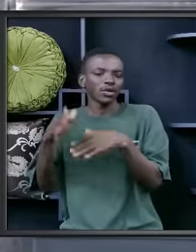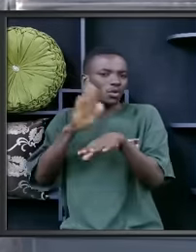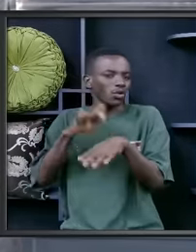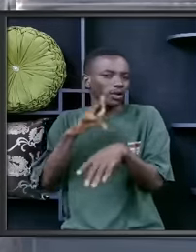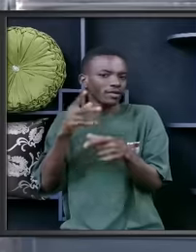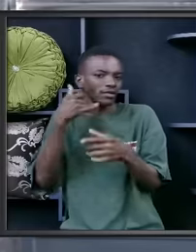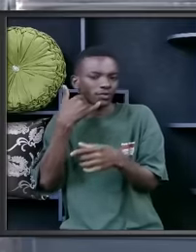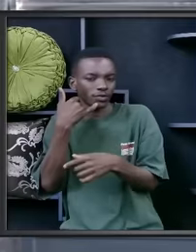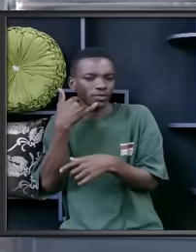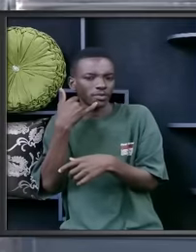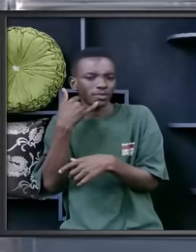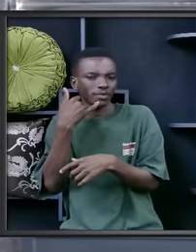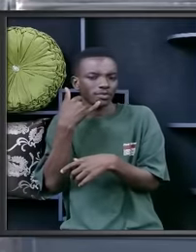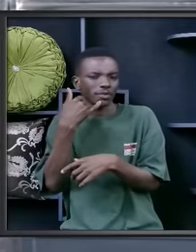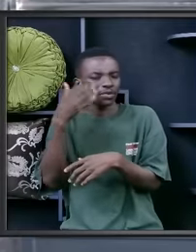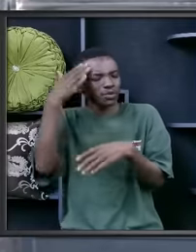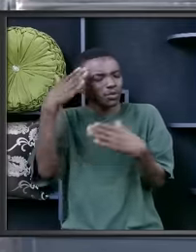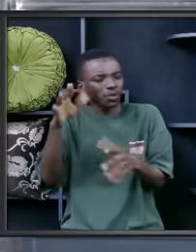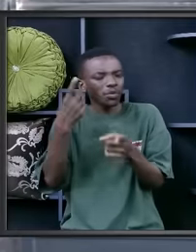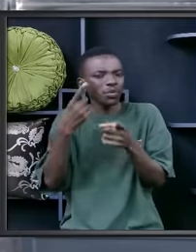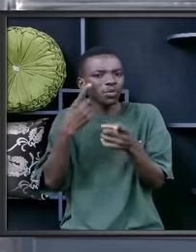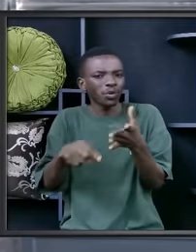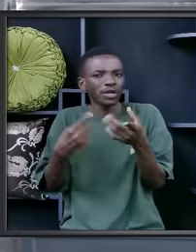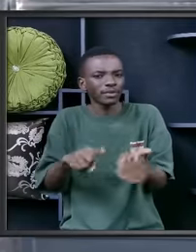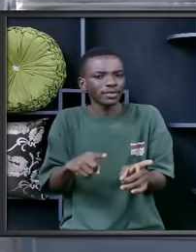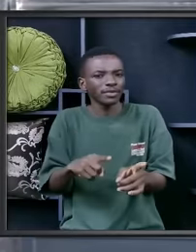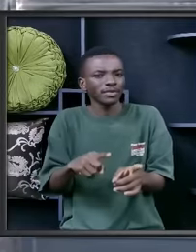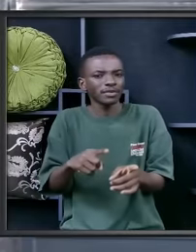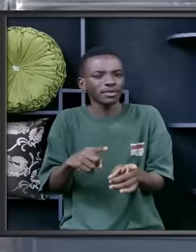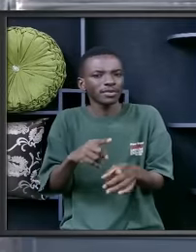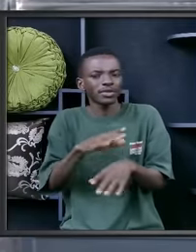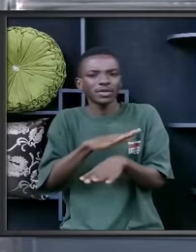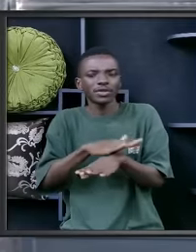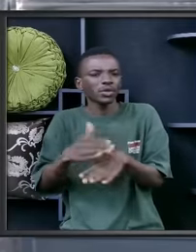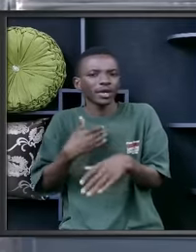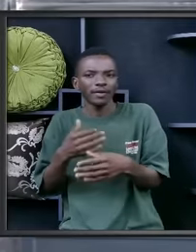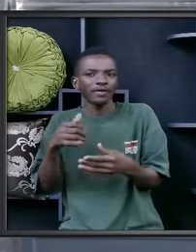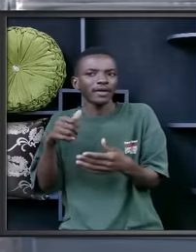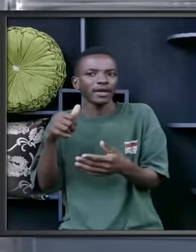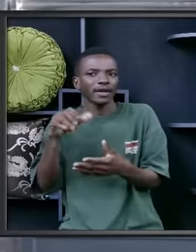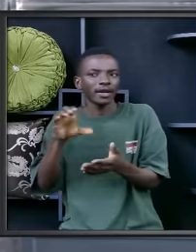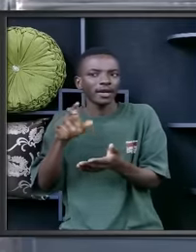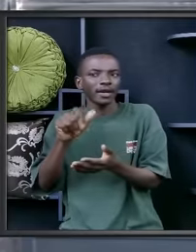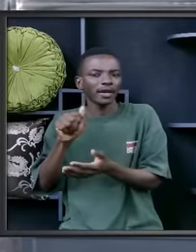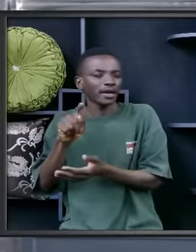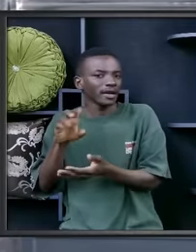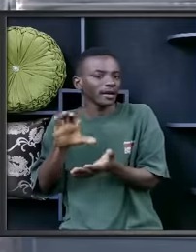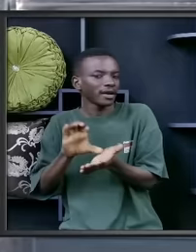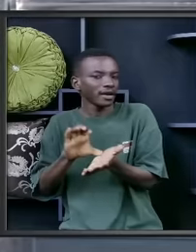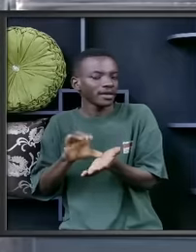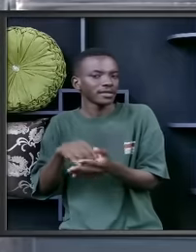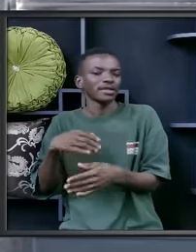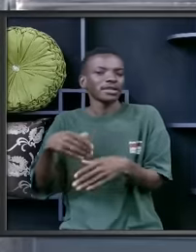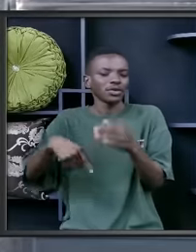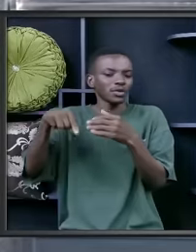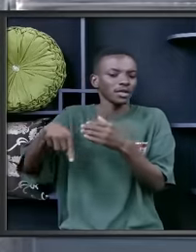phone. So I don't know what thing happened. The thing caught. Me, I don't get airtime for my phone. So I can't go downstairs. Make